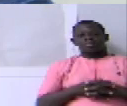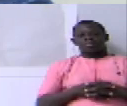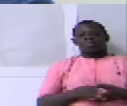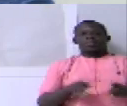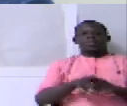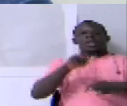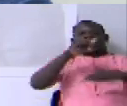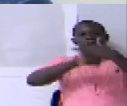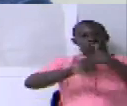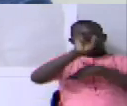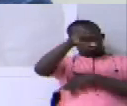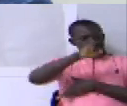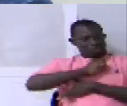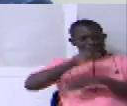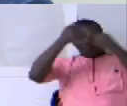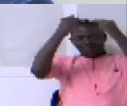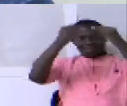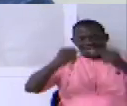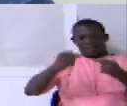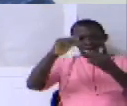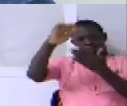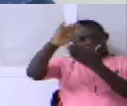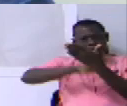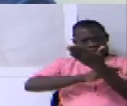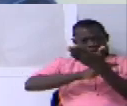In your statement,